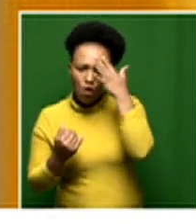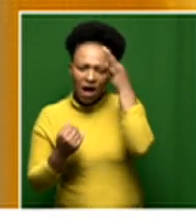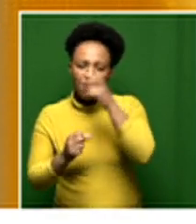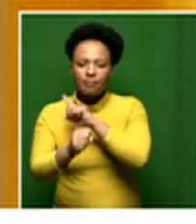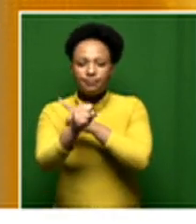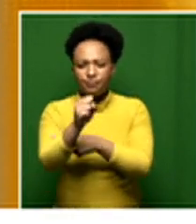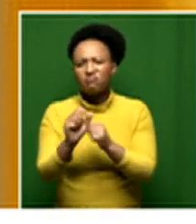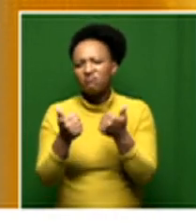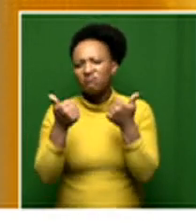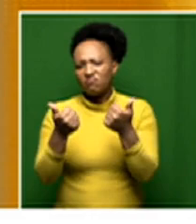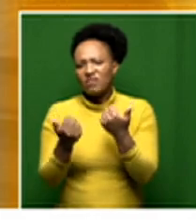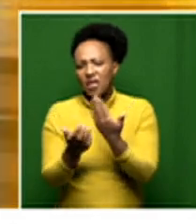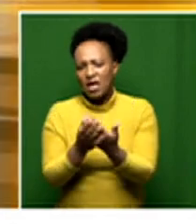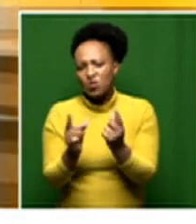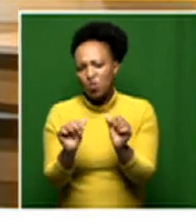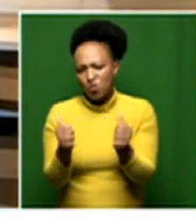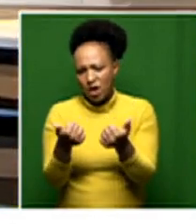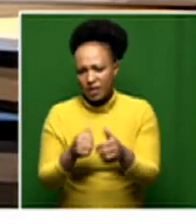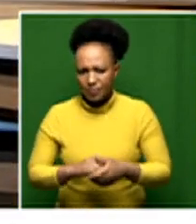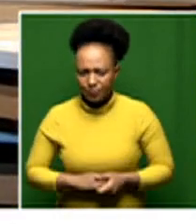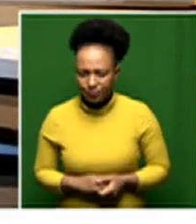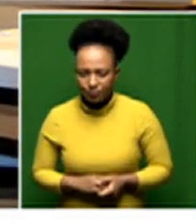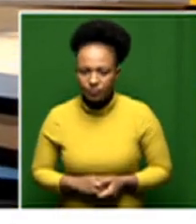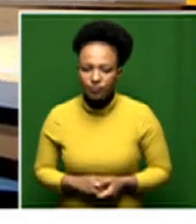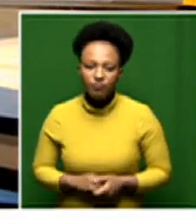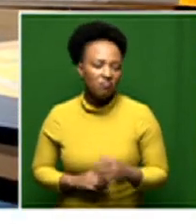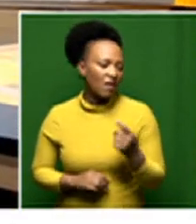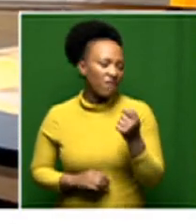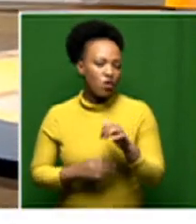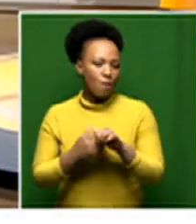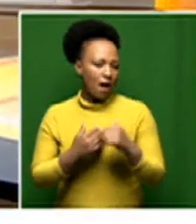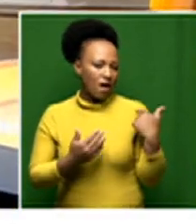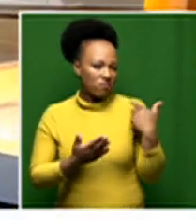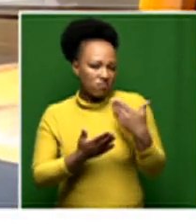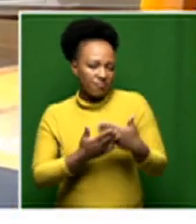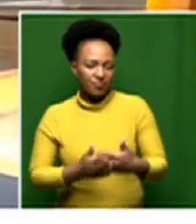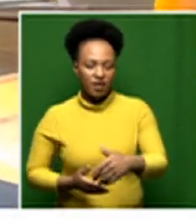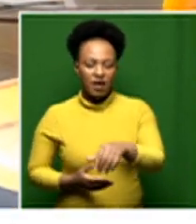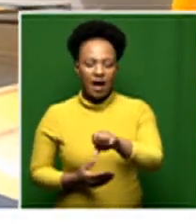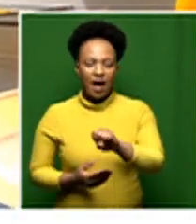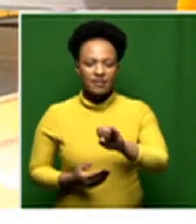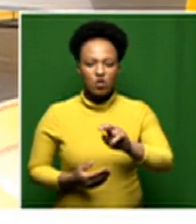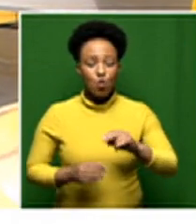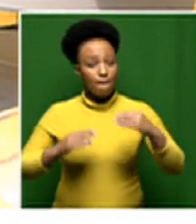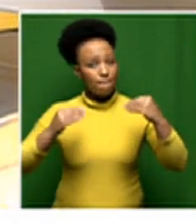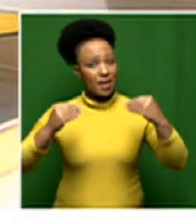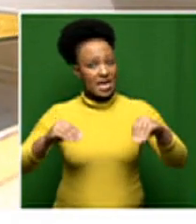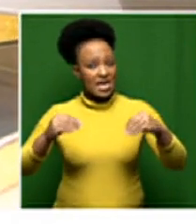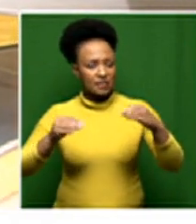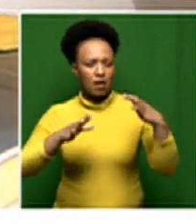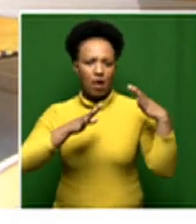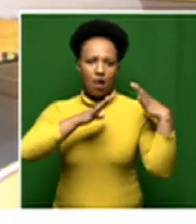that. Okay. Now, in the past month, Mr. Hofmeyr, the Special Investigations Unit has been busy and had its hands